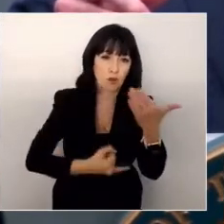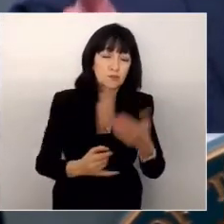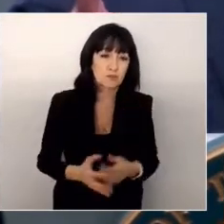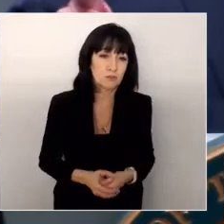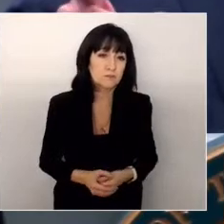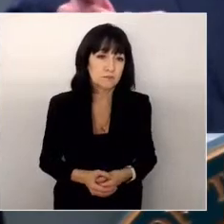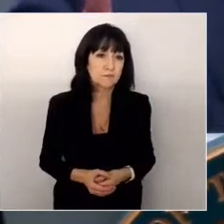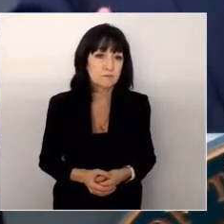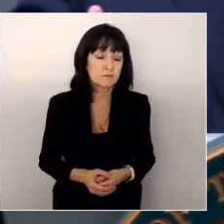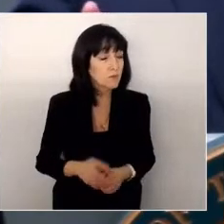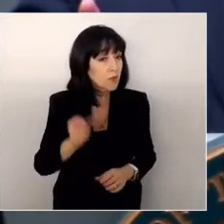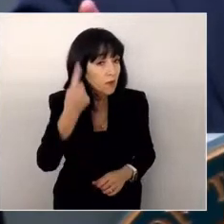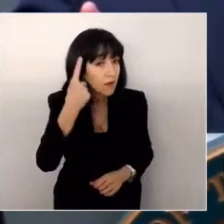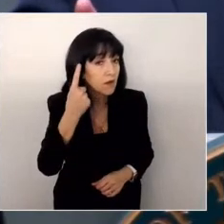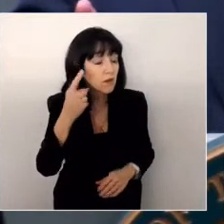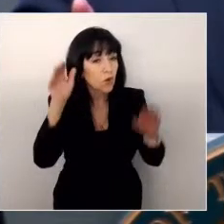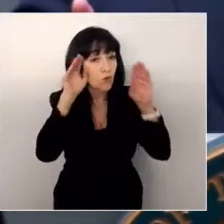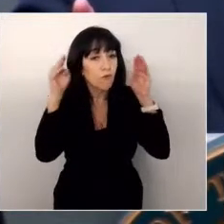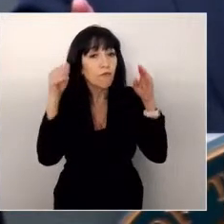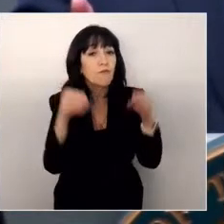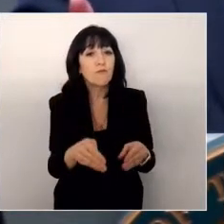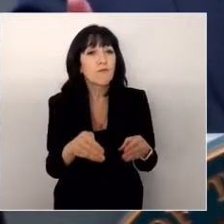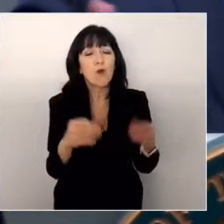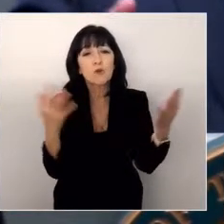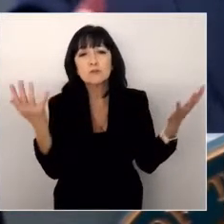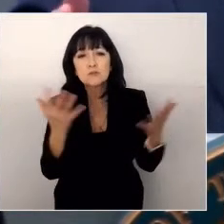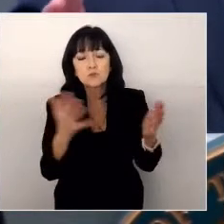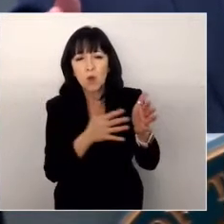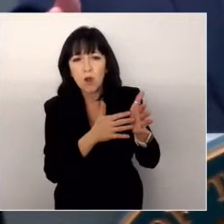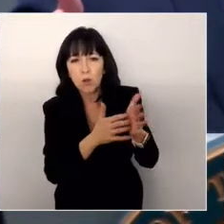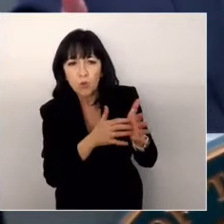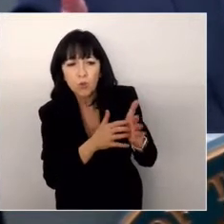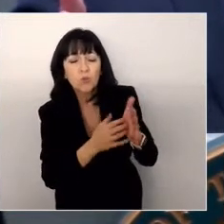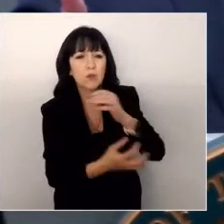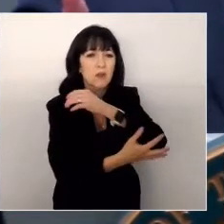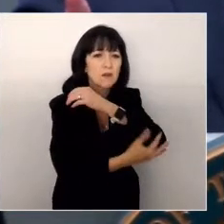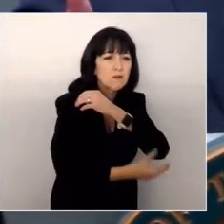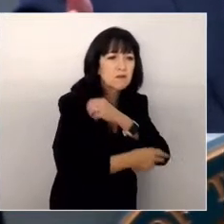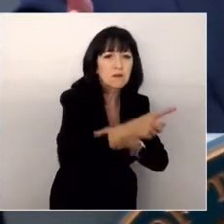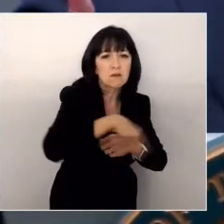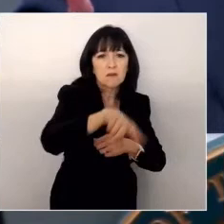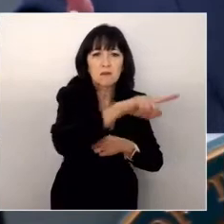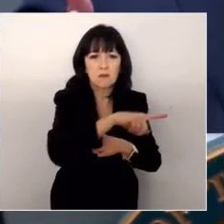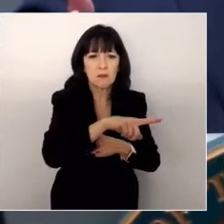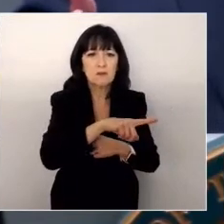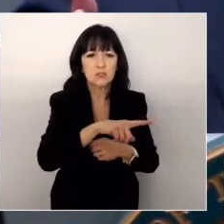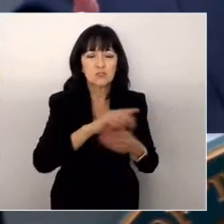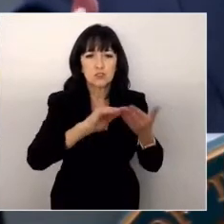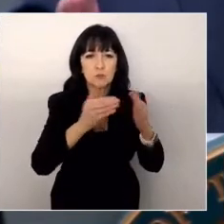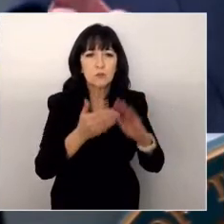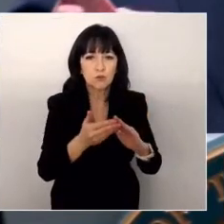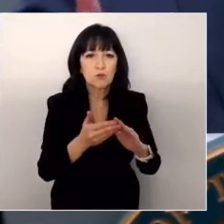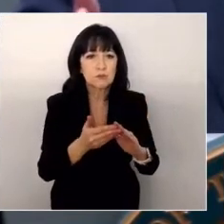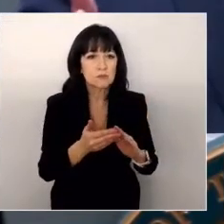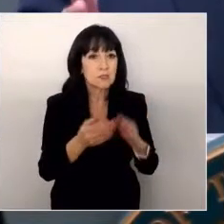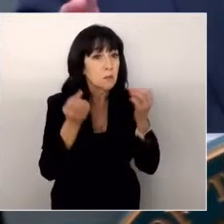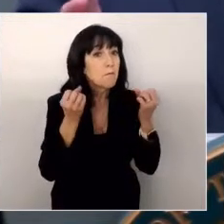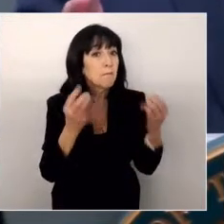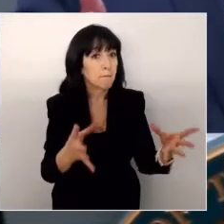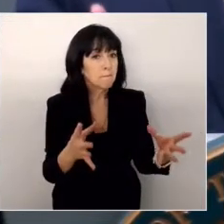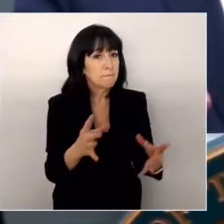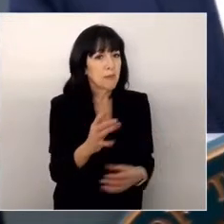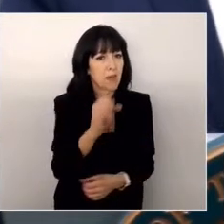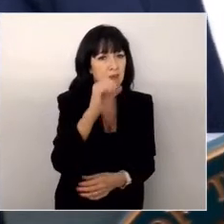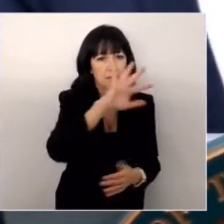We'll be focused on underserved communities, many, if not most of which are in Kent and Sussex County. That's an